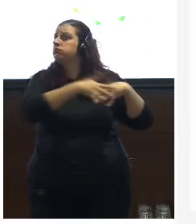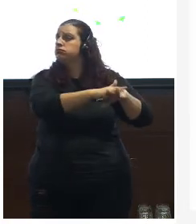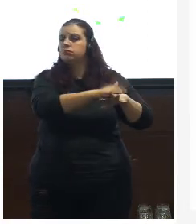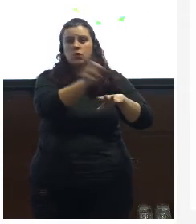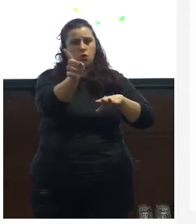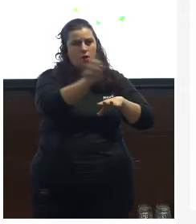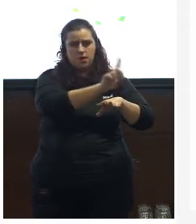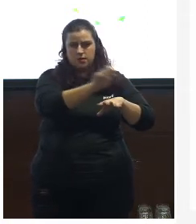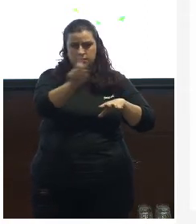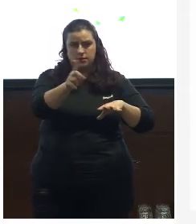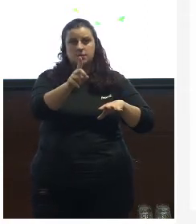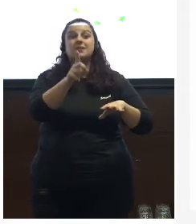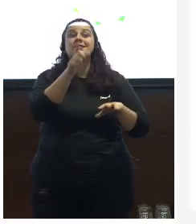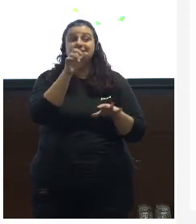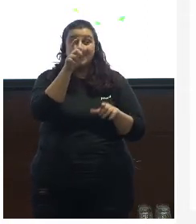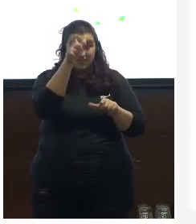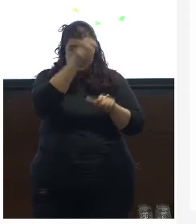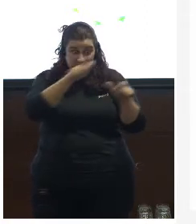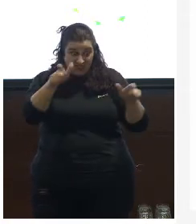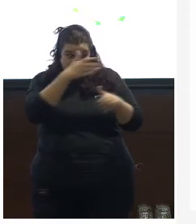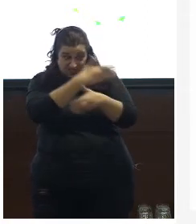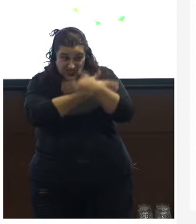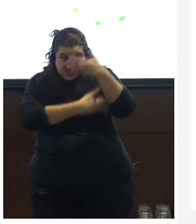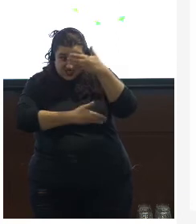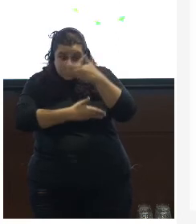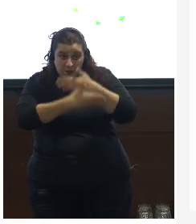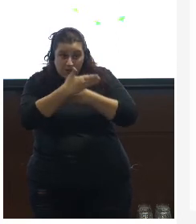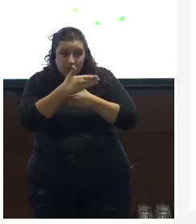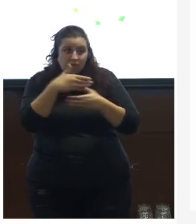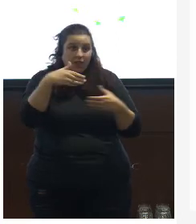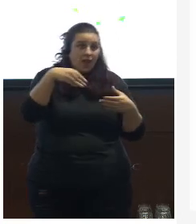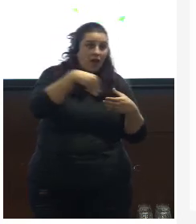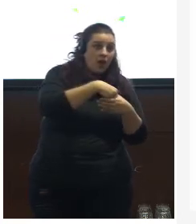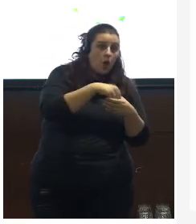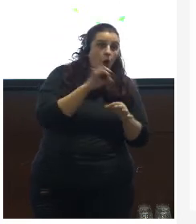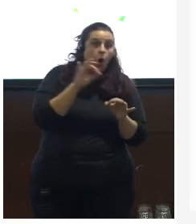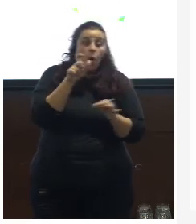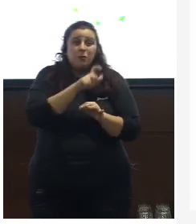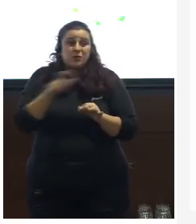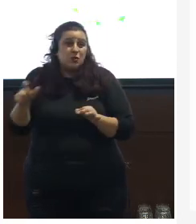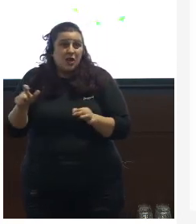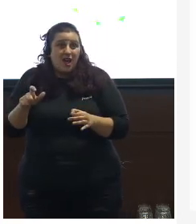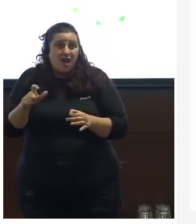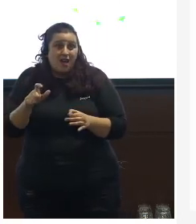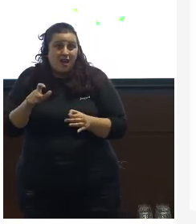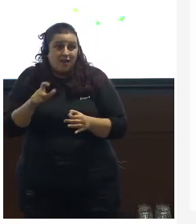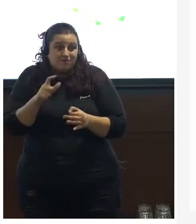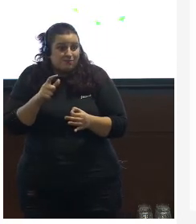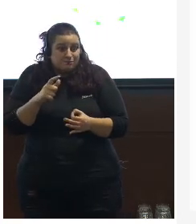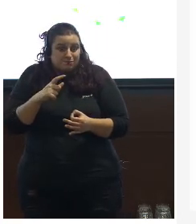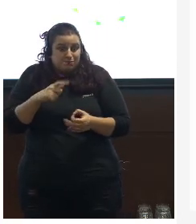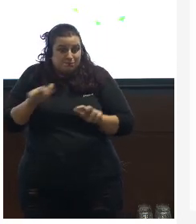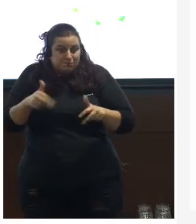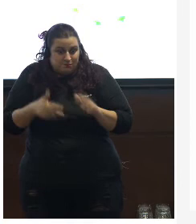that's my long-term dream, because with Cosy, we are actually making tailor-made